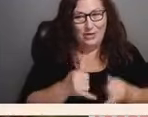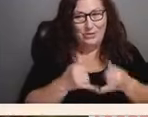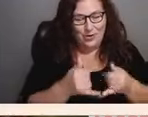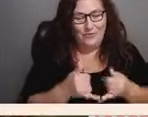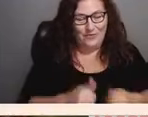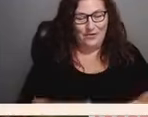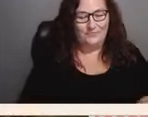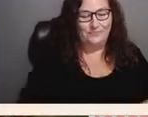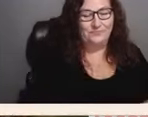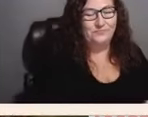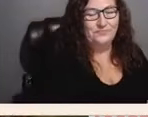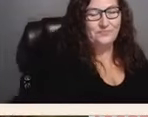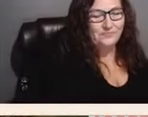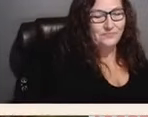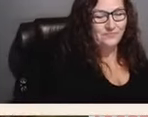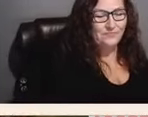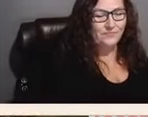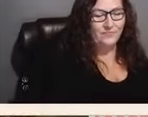F.